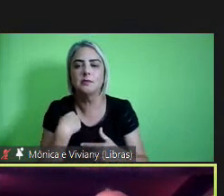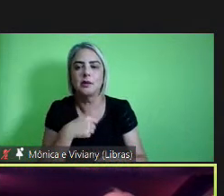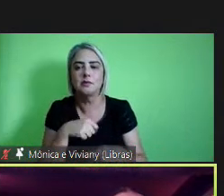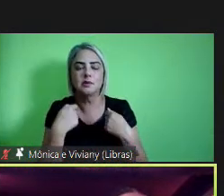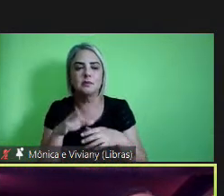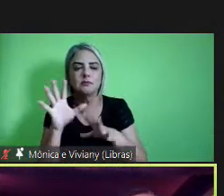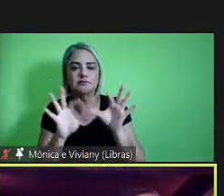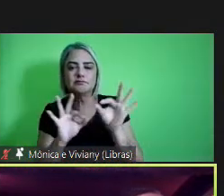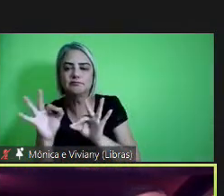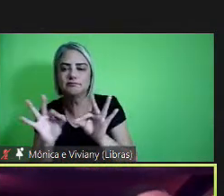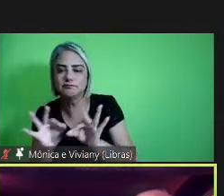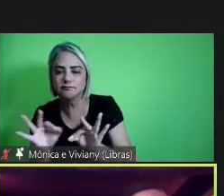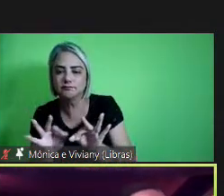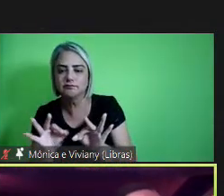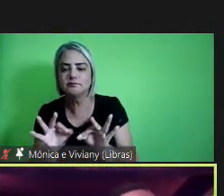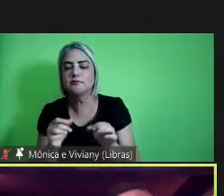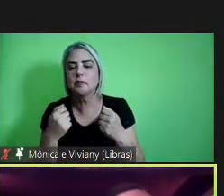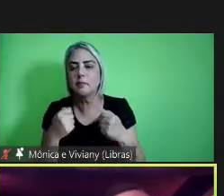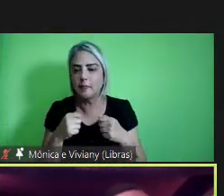and applicable.